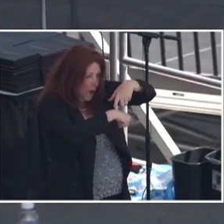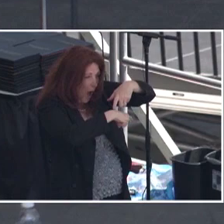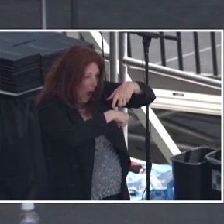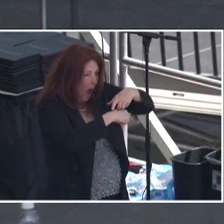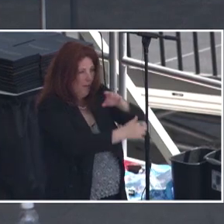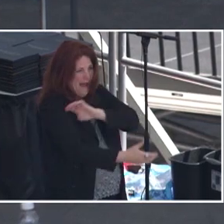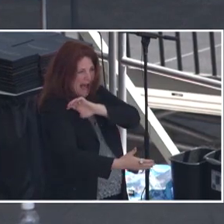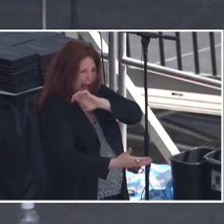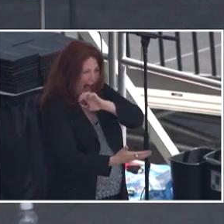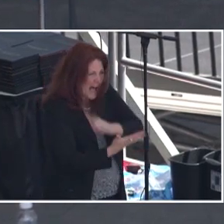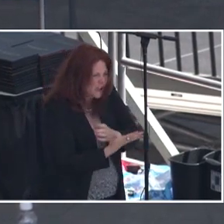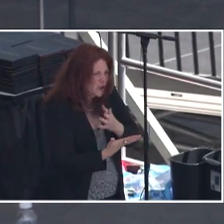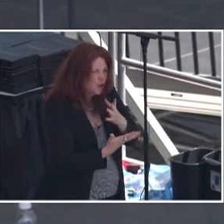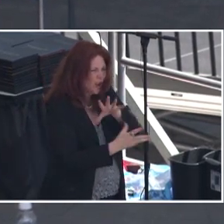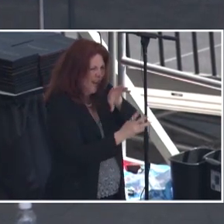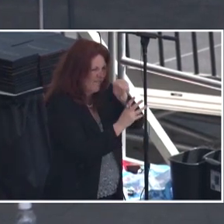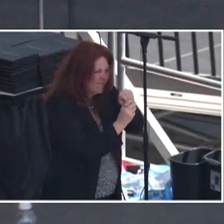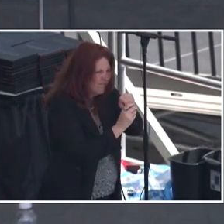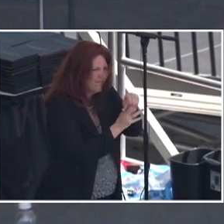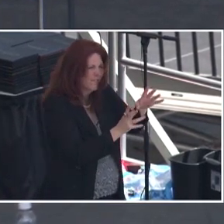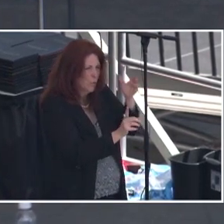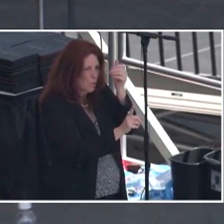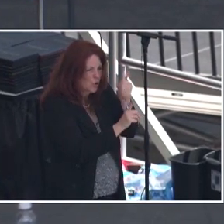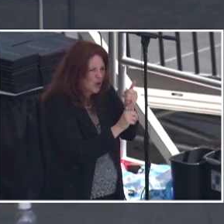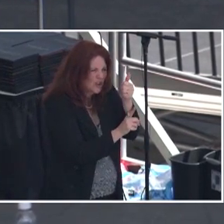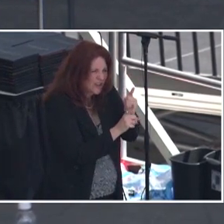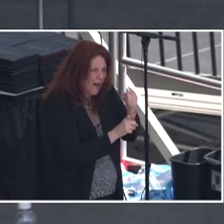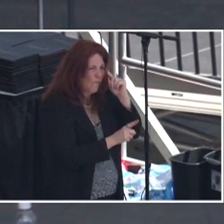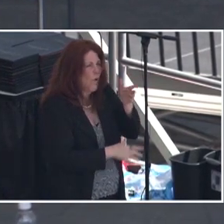in yourself and your future.